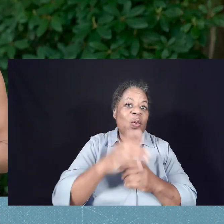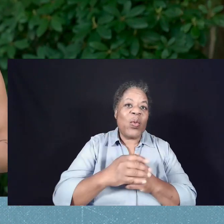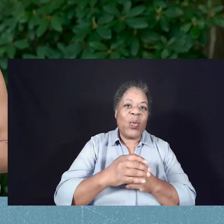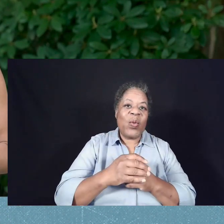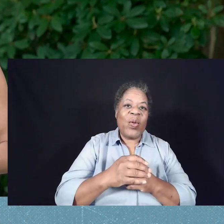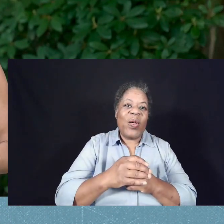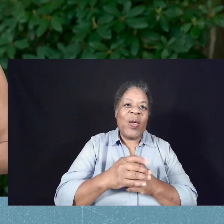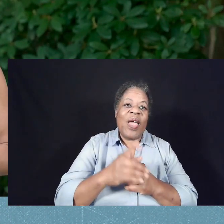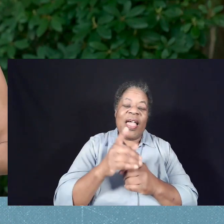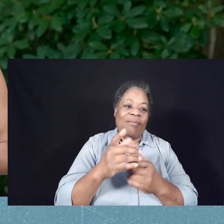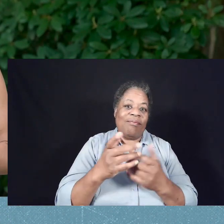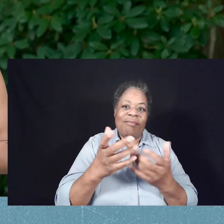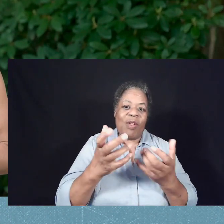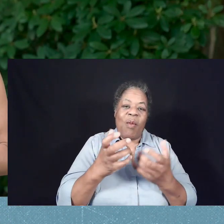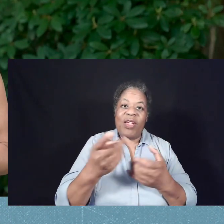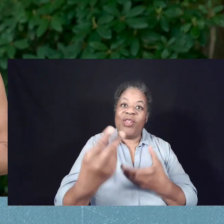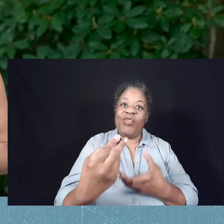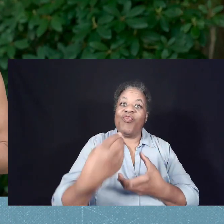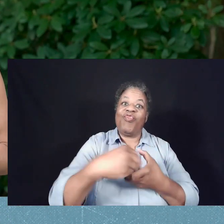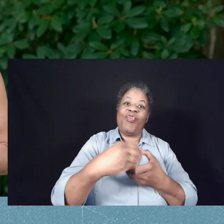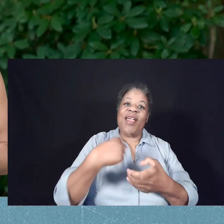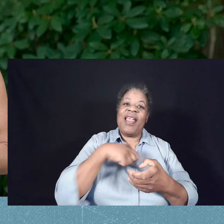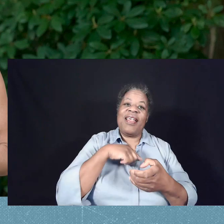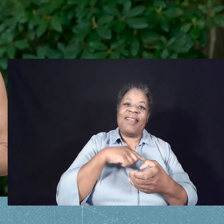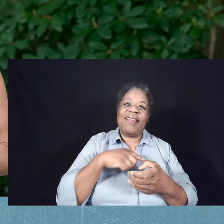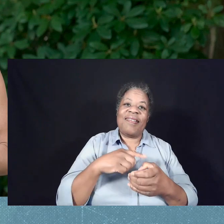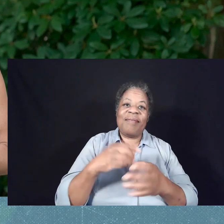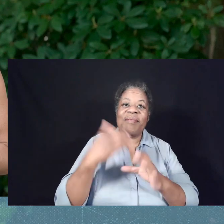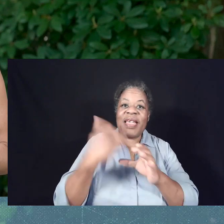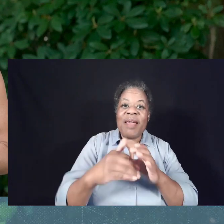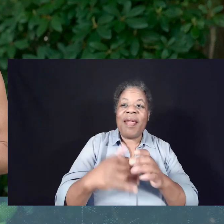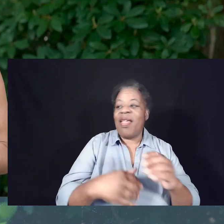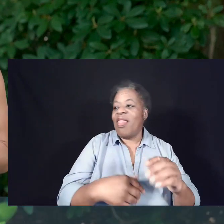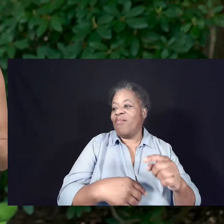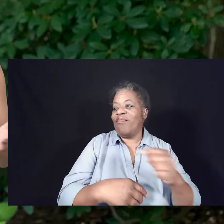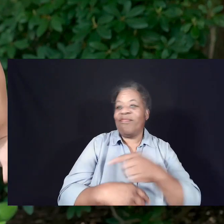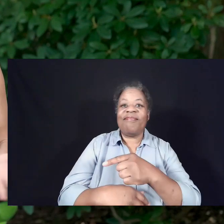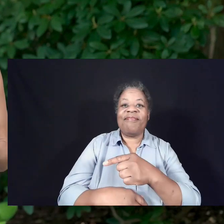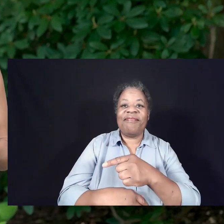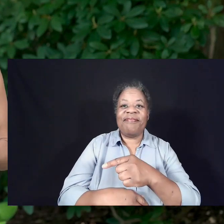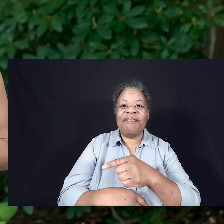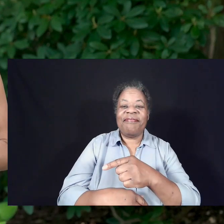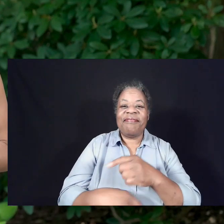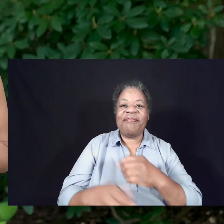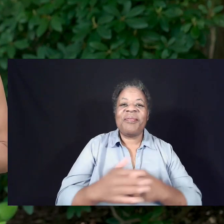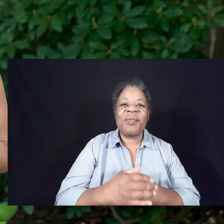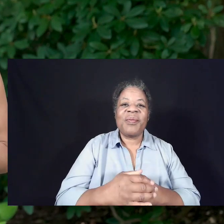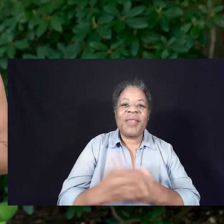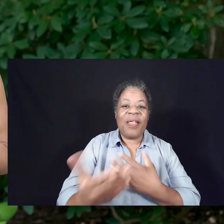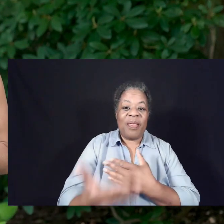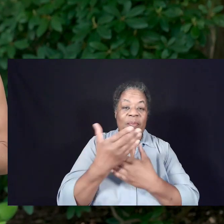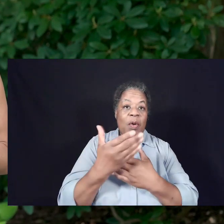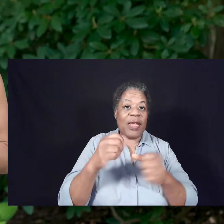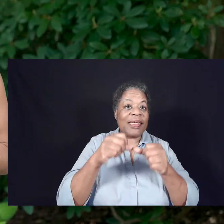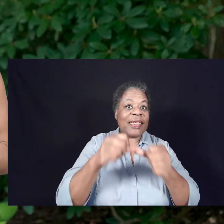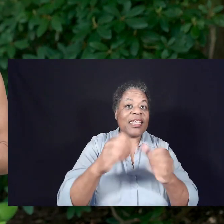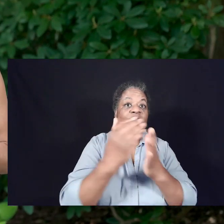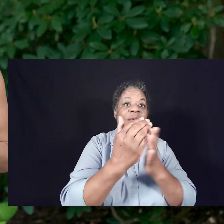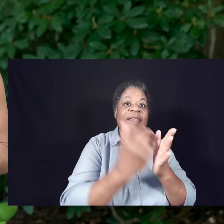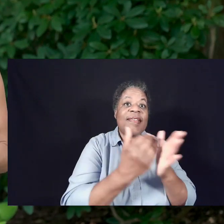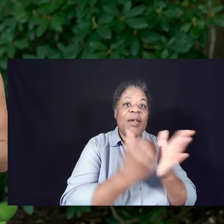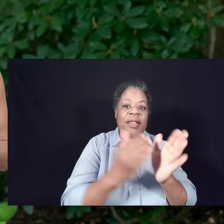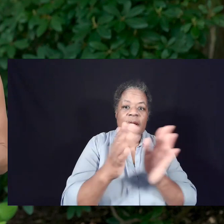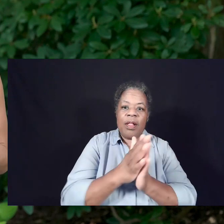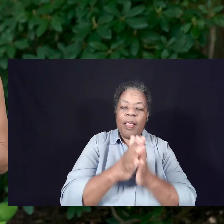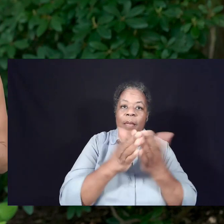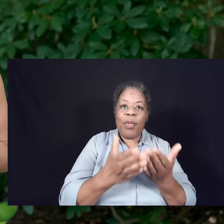be a part of it. You can email me at lknight@grace.org. Well, today we're continuing with our series on the book of James,